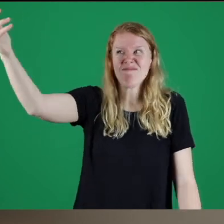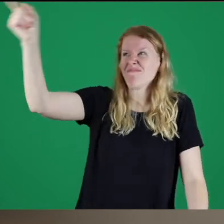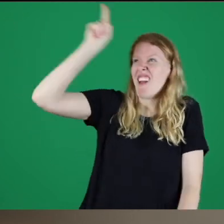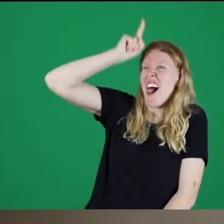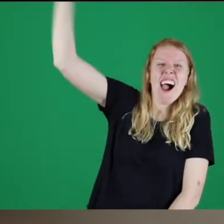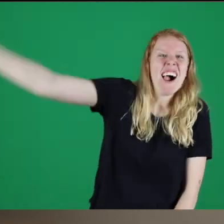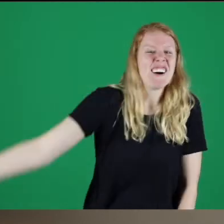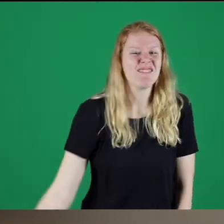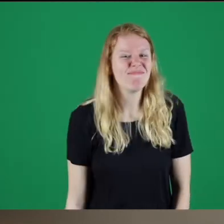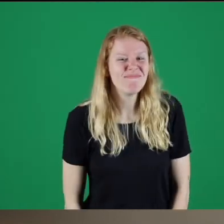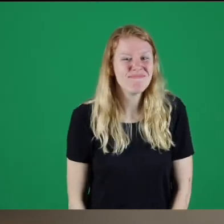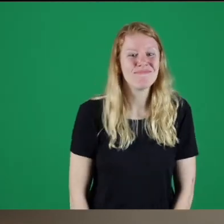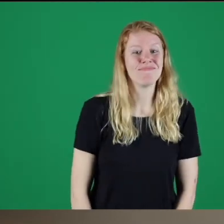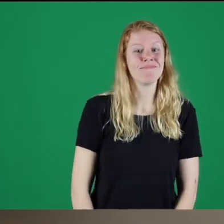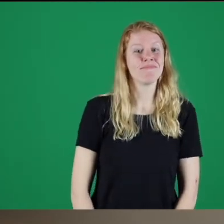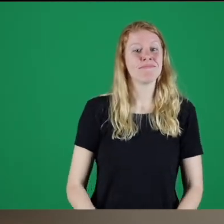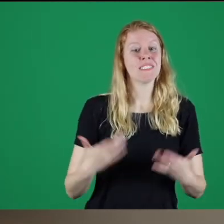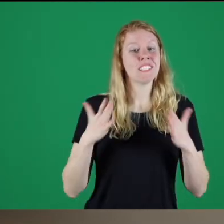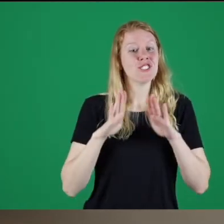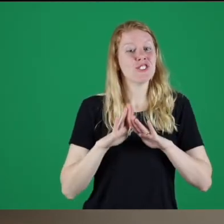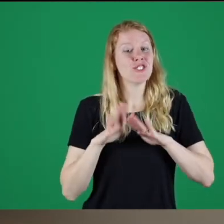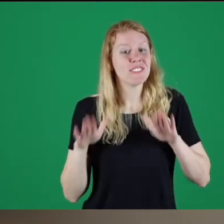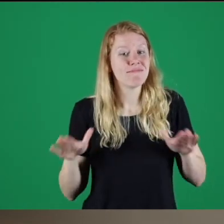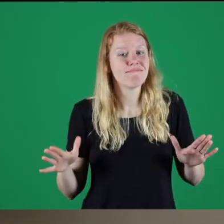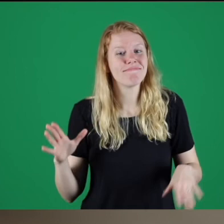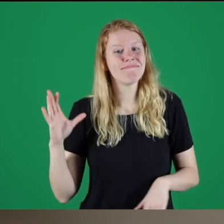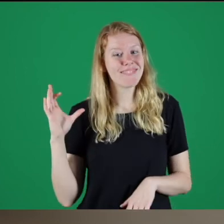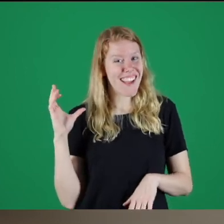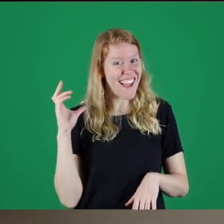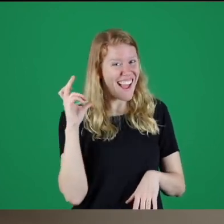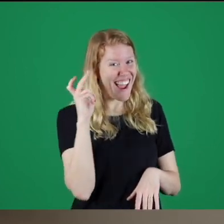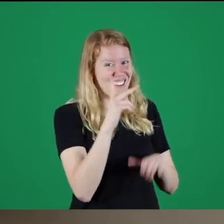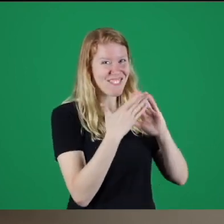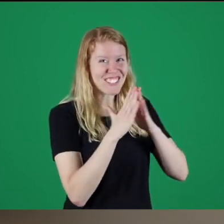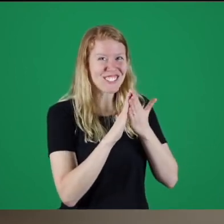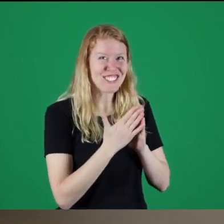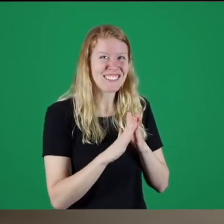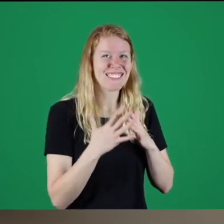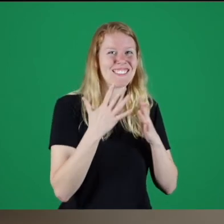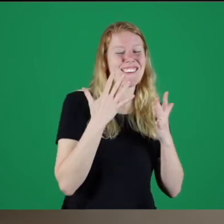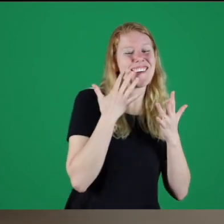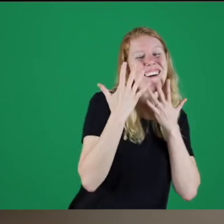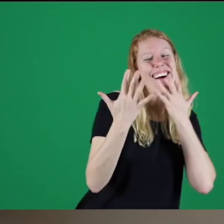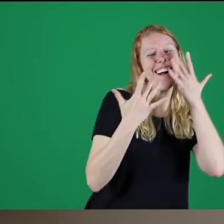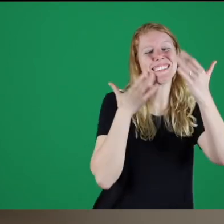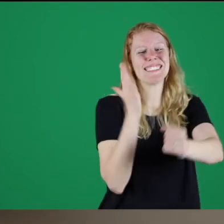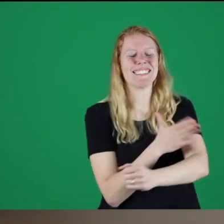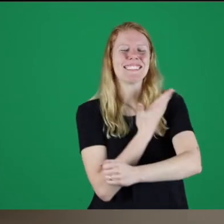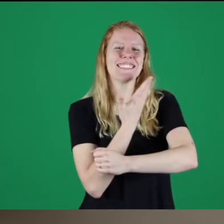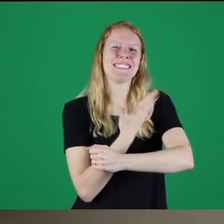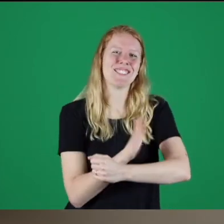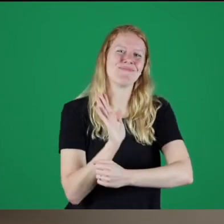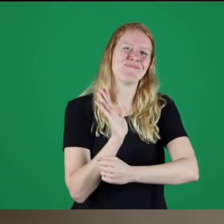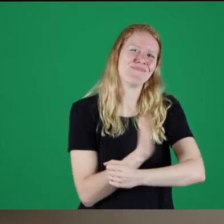distant, far-off land. Well, the children, they returned back to the village singing, Tige, tige, bala konen